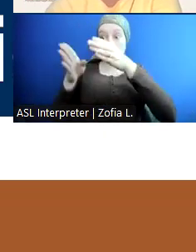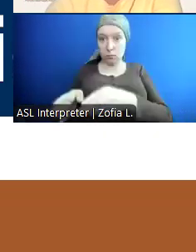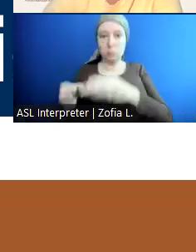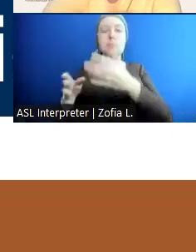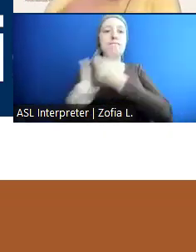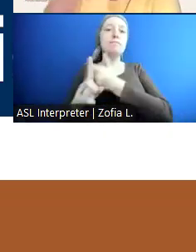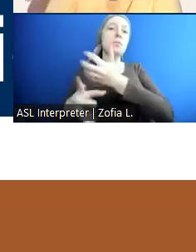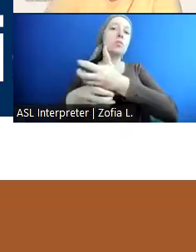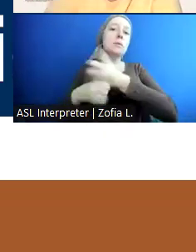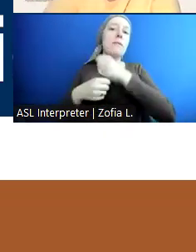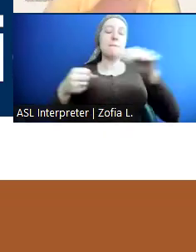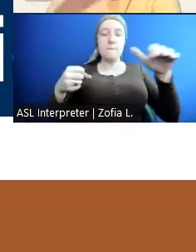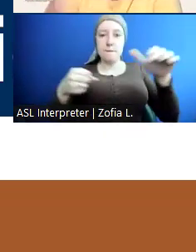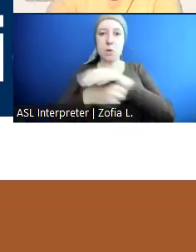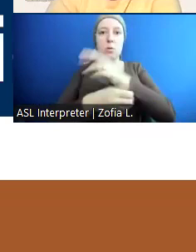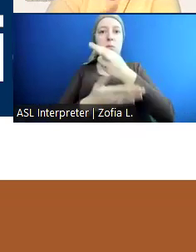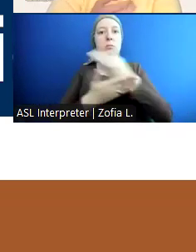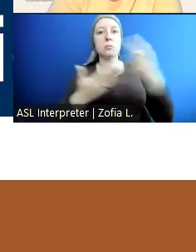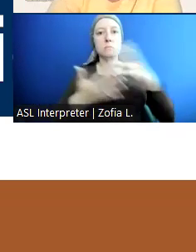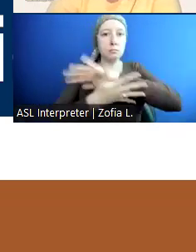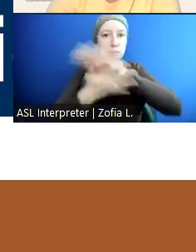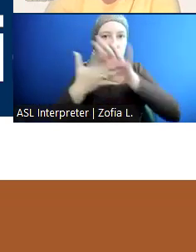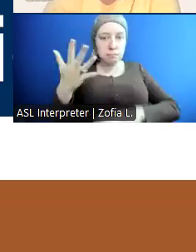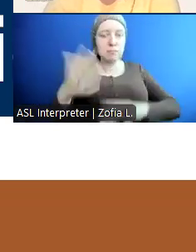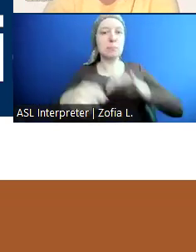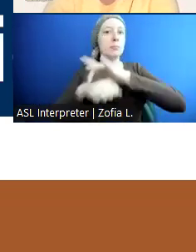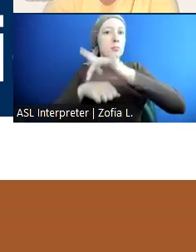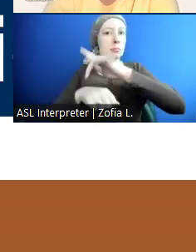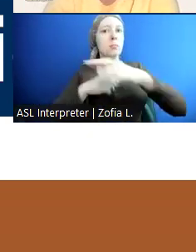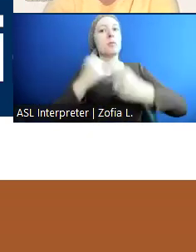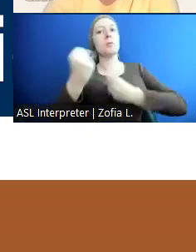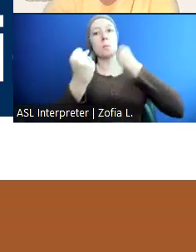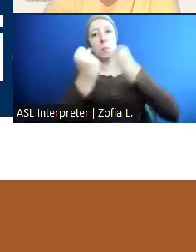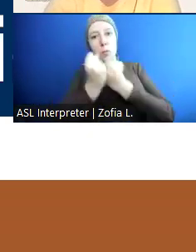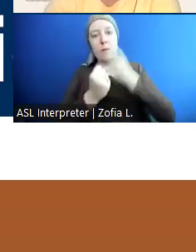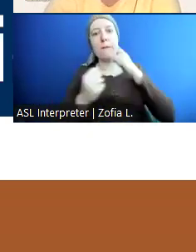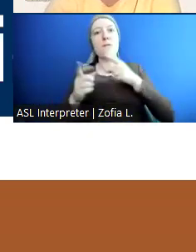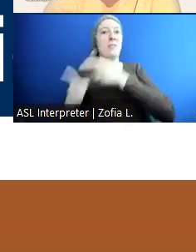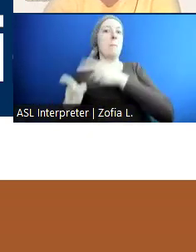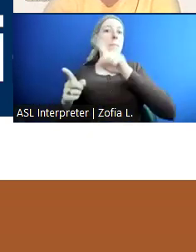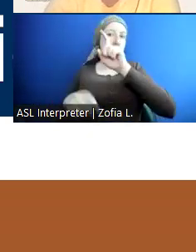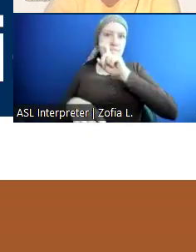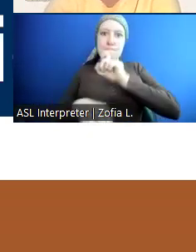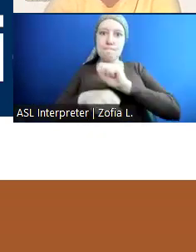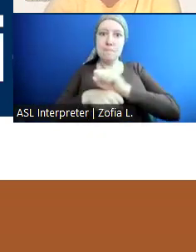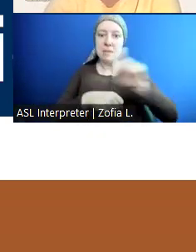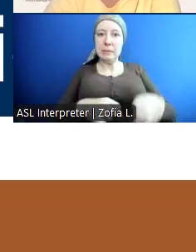receiving the full resources or benefits or support that they truly need.